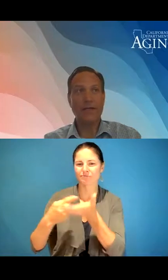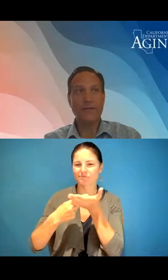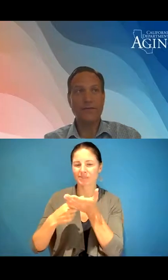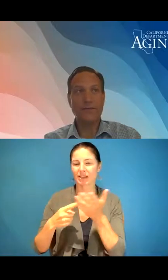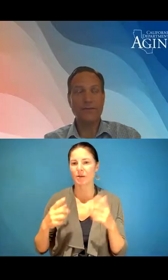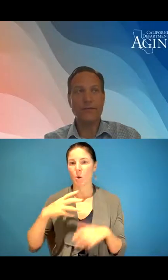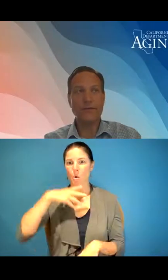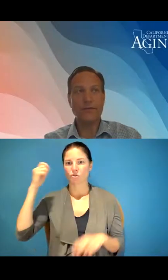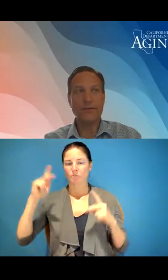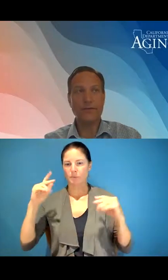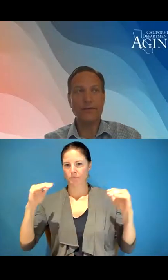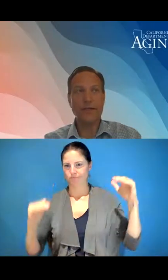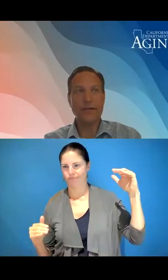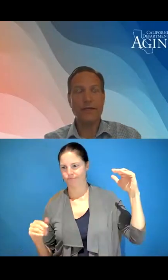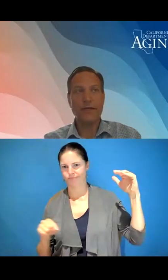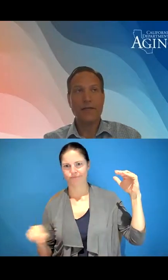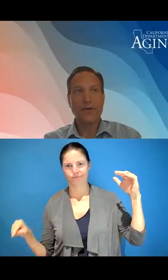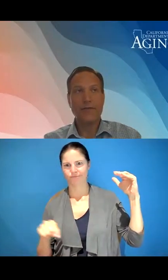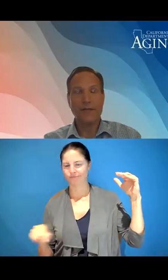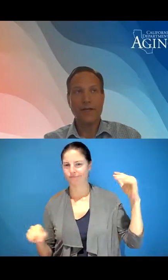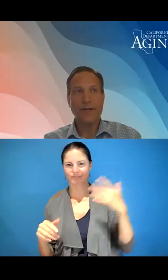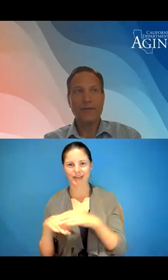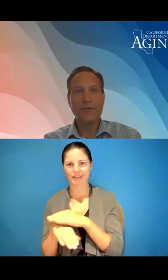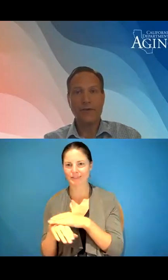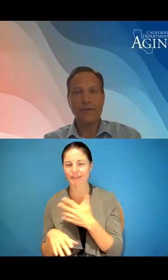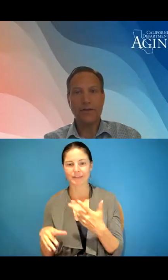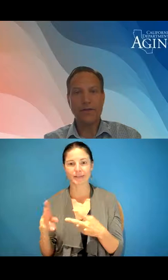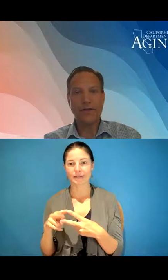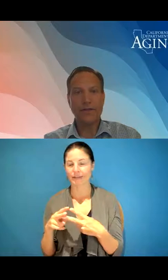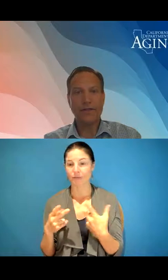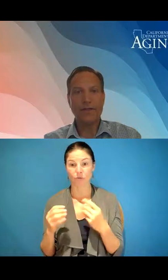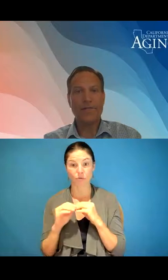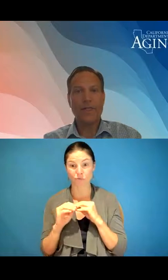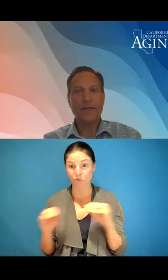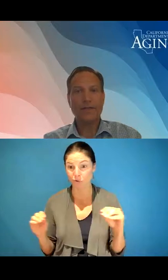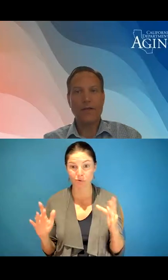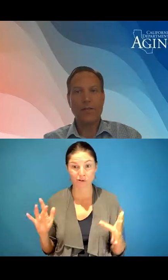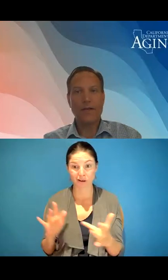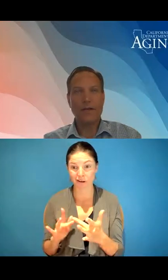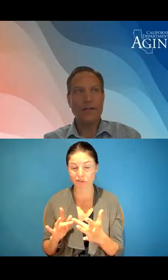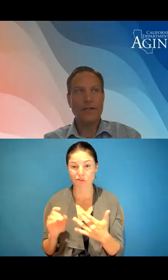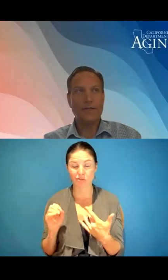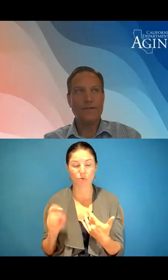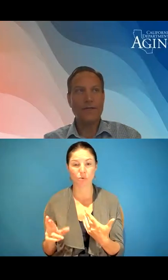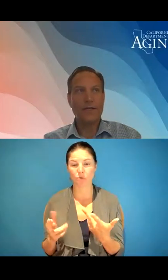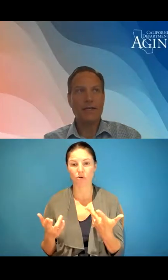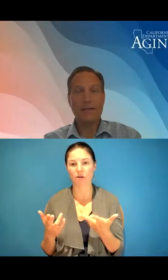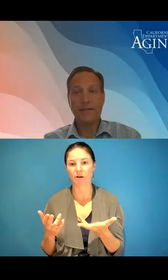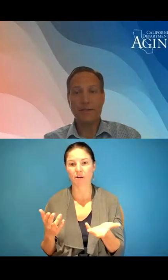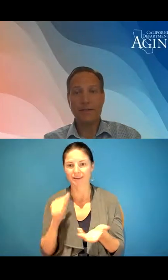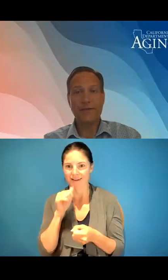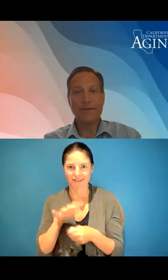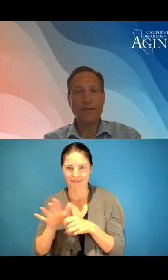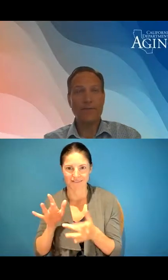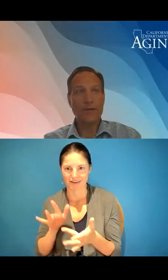gap in terms of digital services throughout the state. They're either unconnected or underconnected. So what our initiatives seek